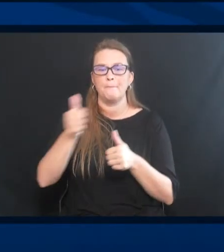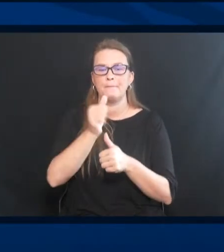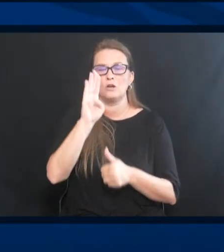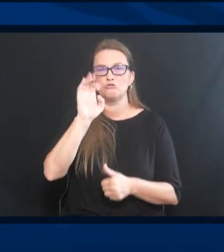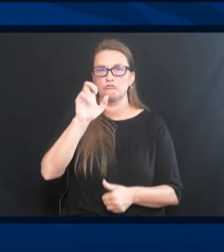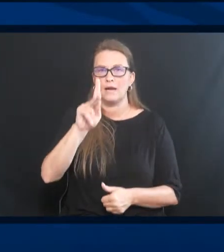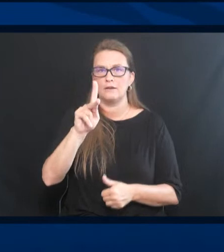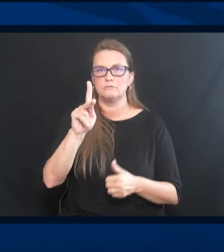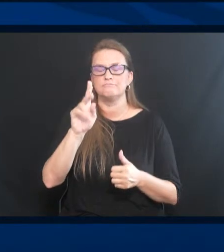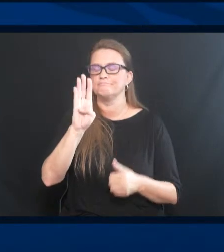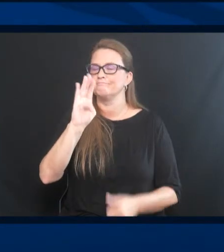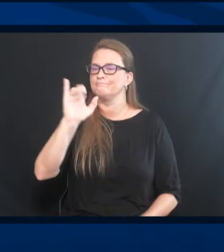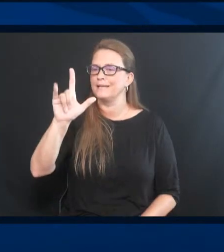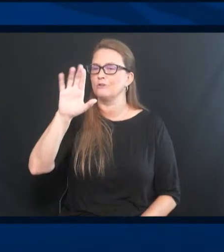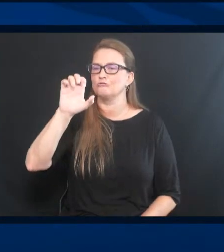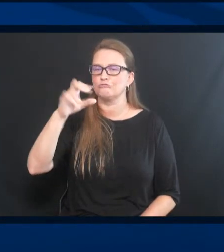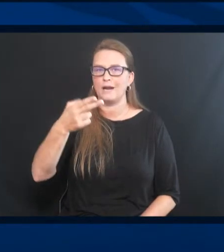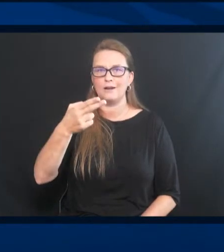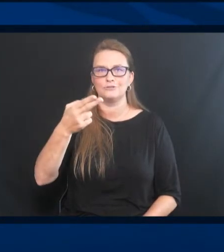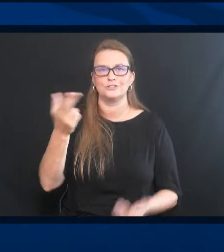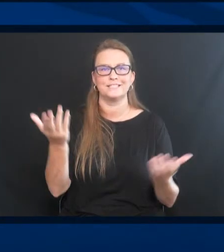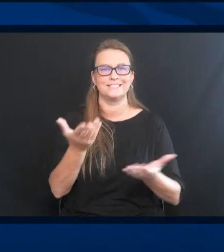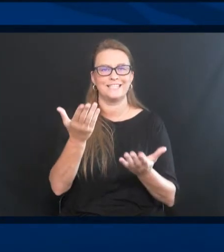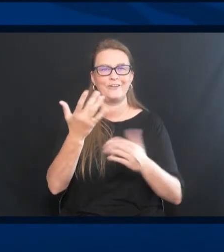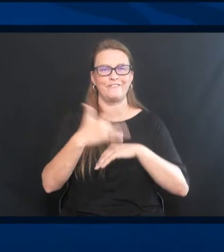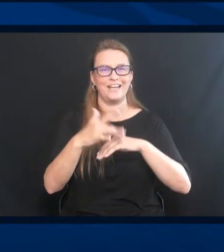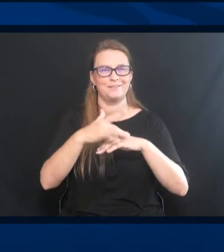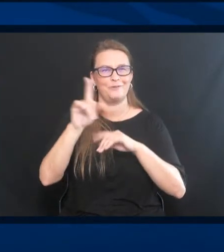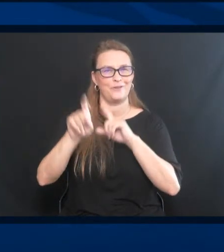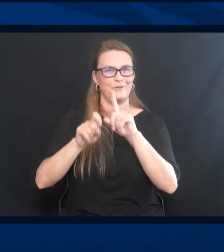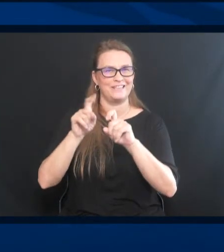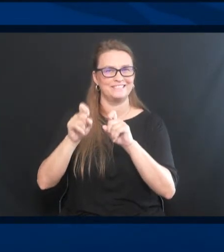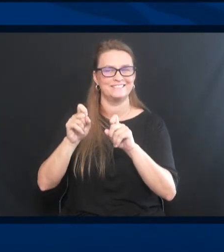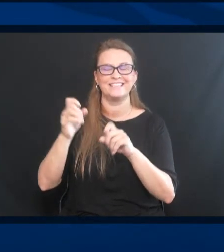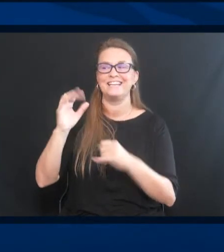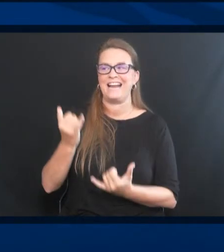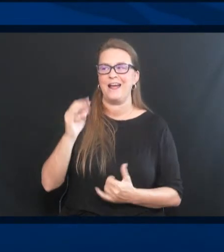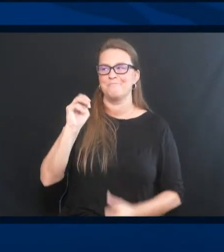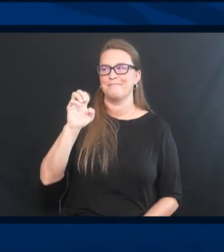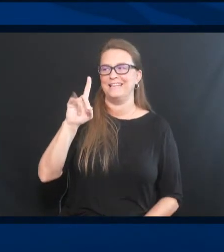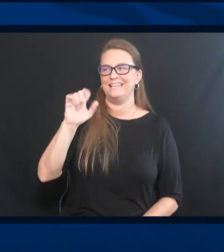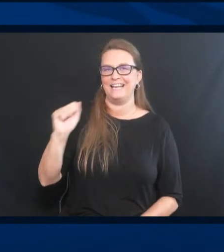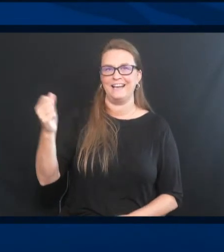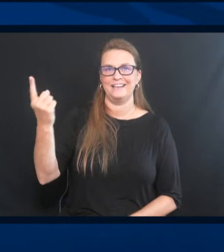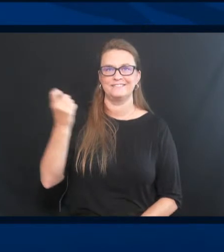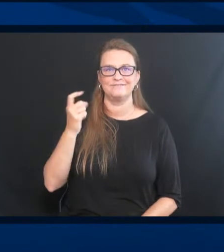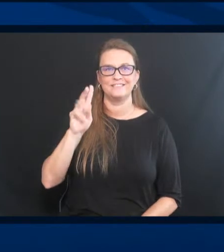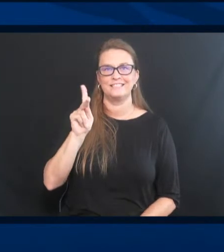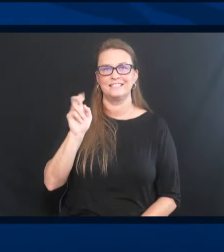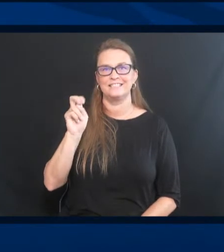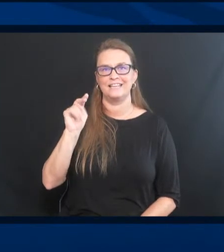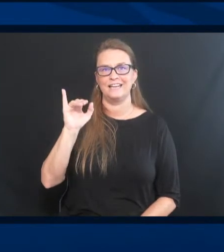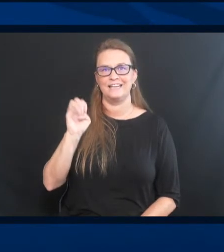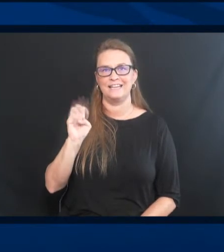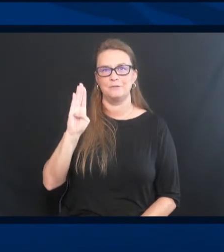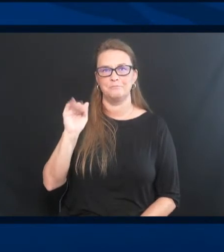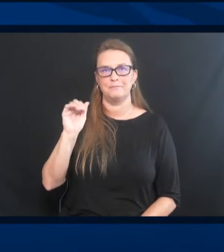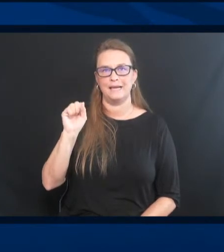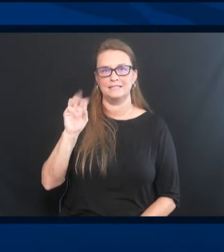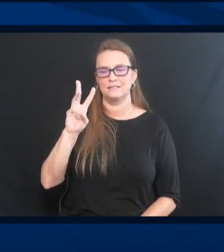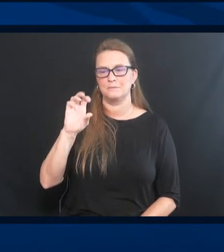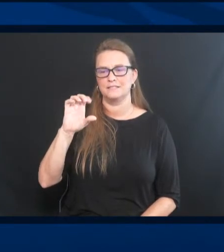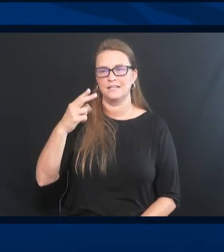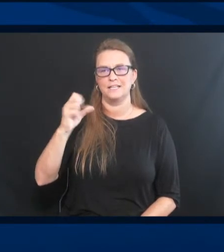DHHR is also joining us today and is available for questions. We'll now go to questions from members of the media. The first today from Kenny Bass with WCHS and Fox